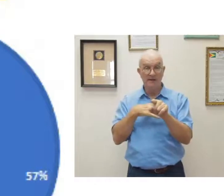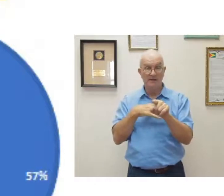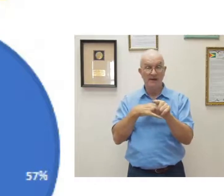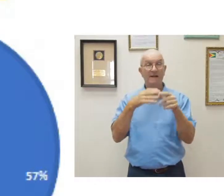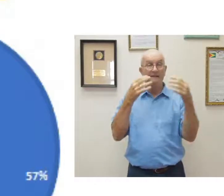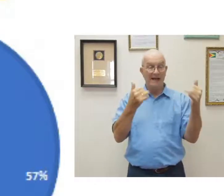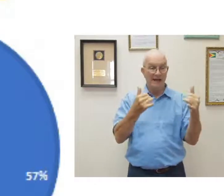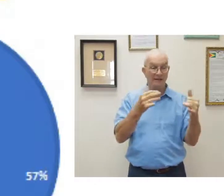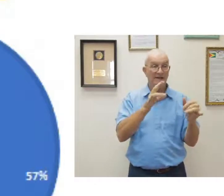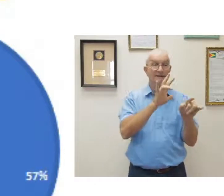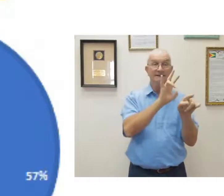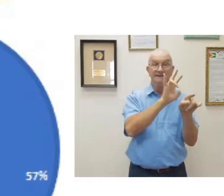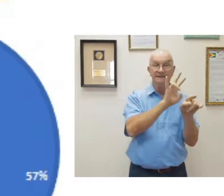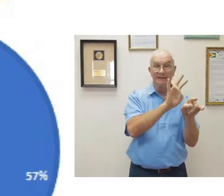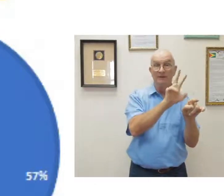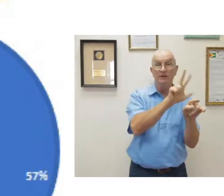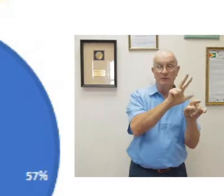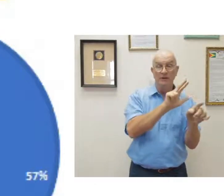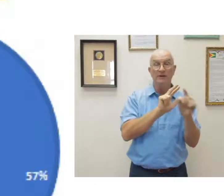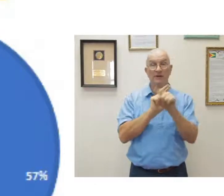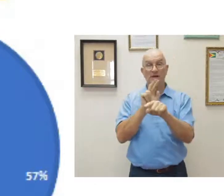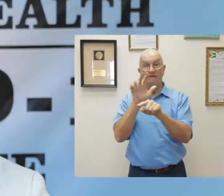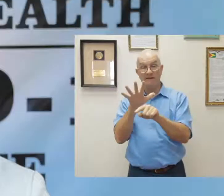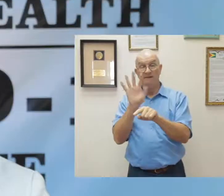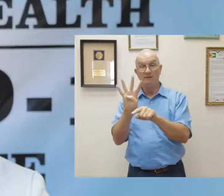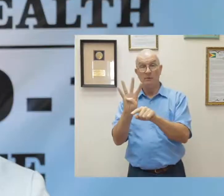now 73 to 54.